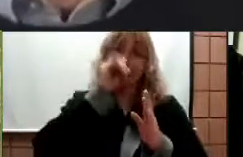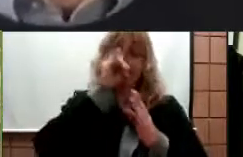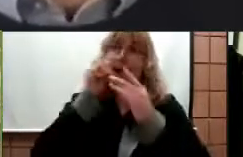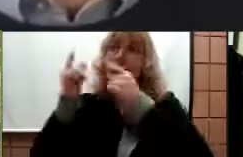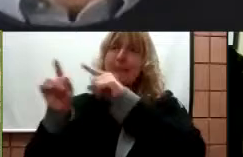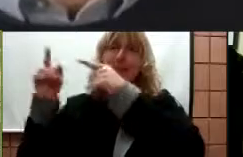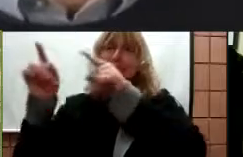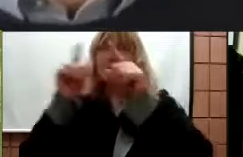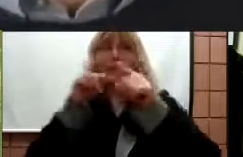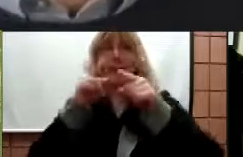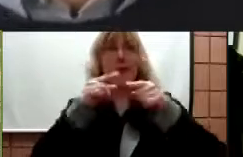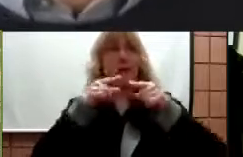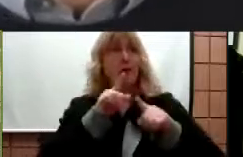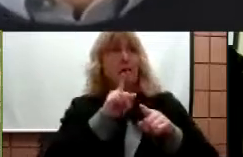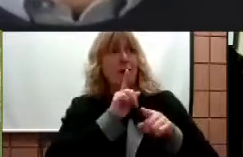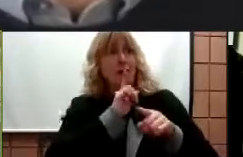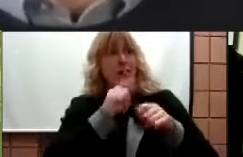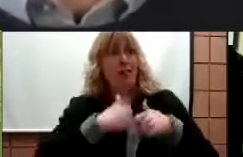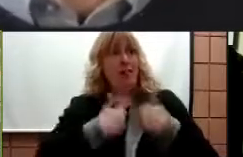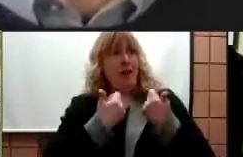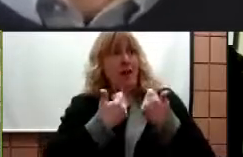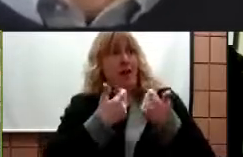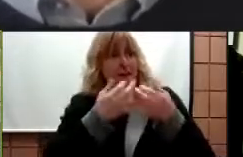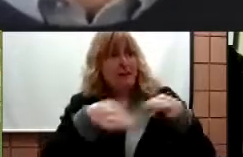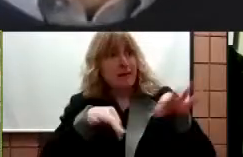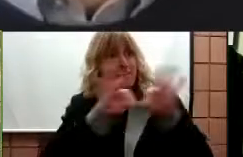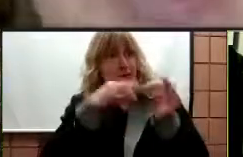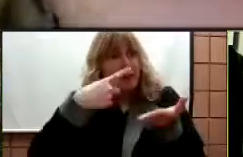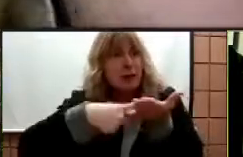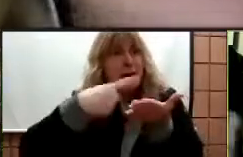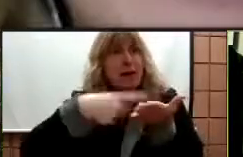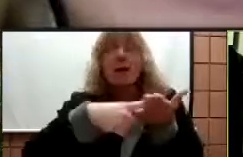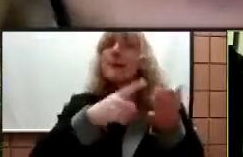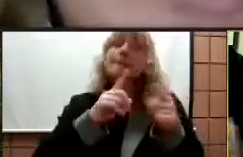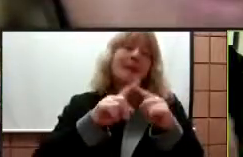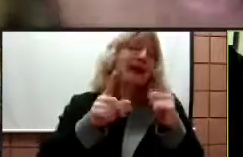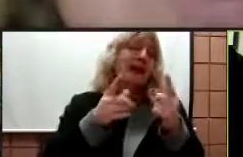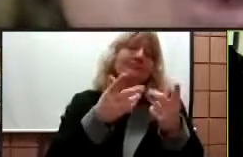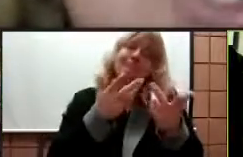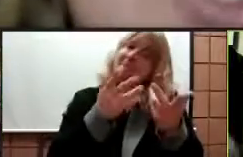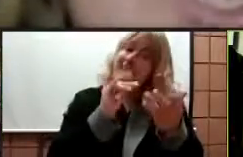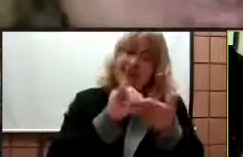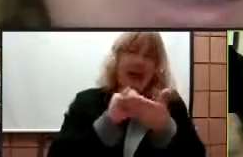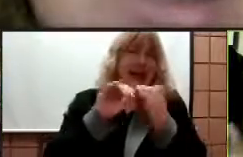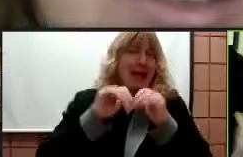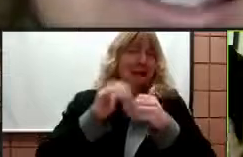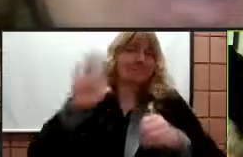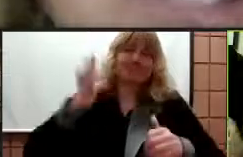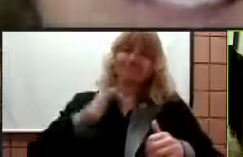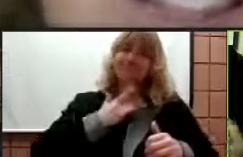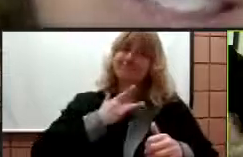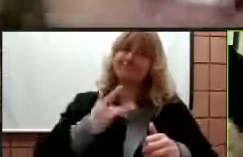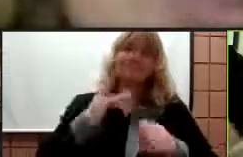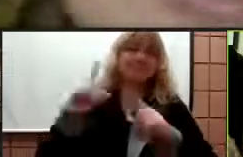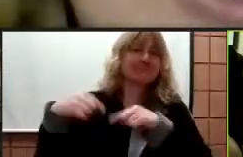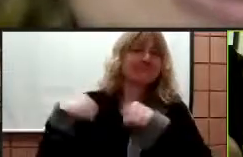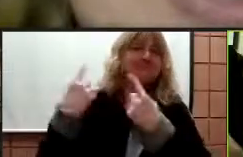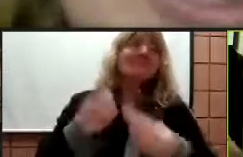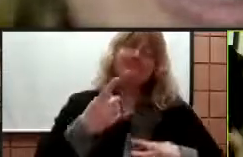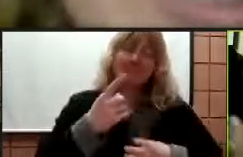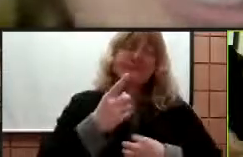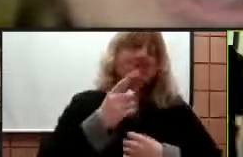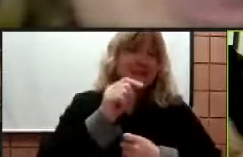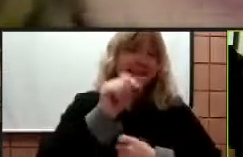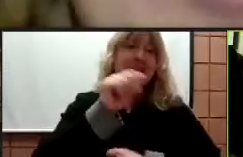a silly process, but it is the way things get done. Absolutely. And actually, I appreciate that